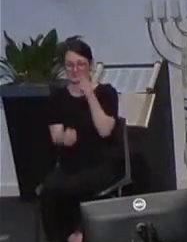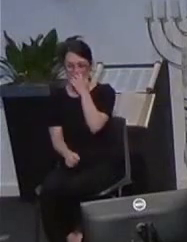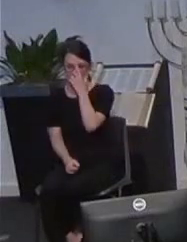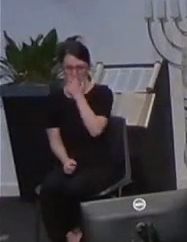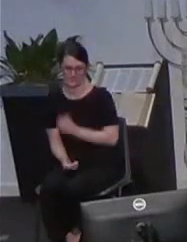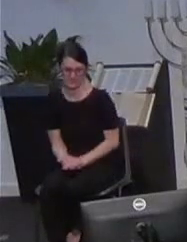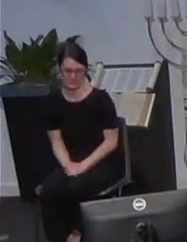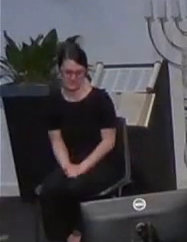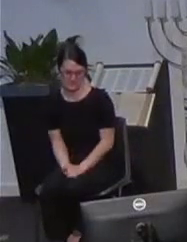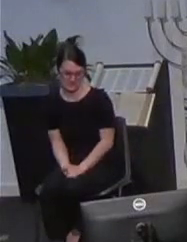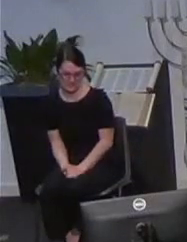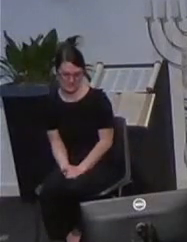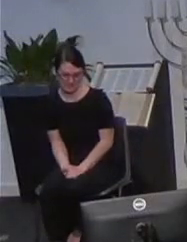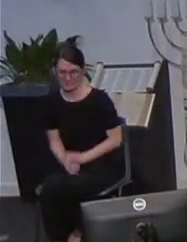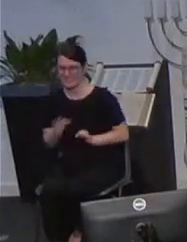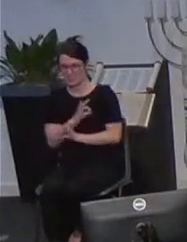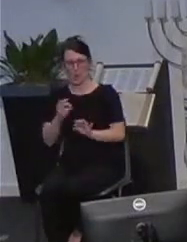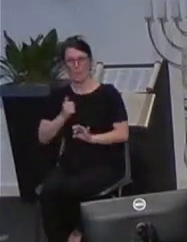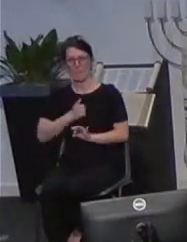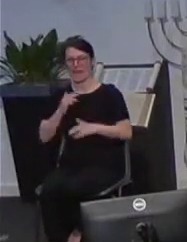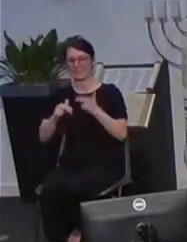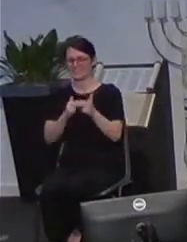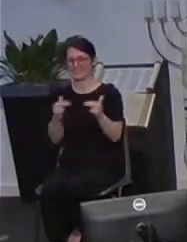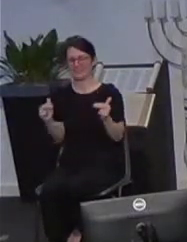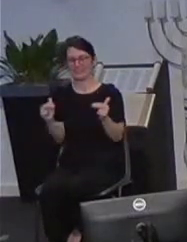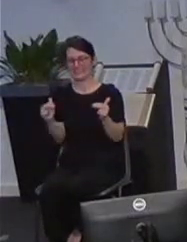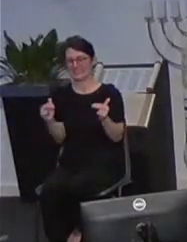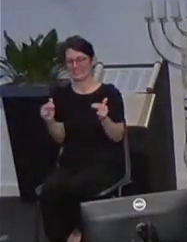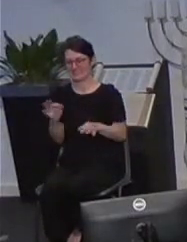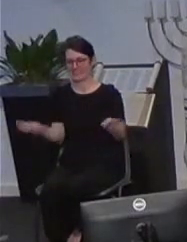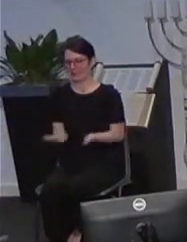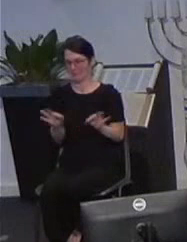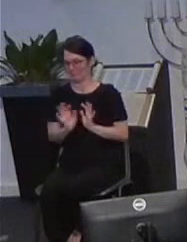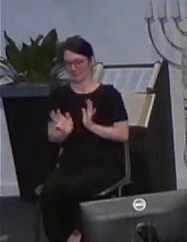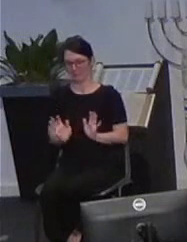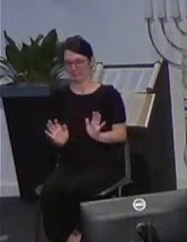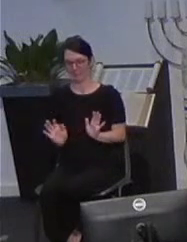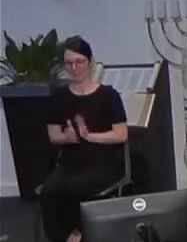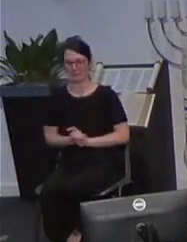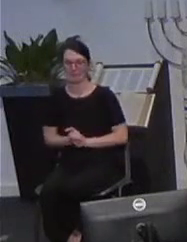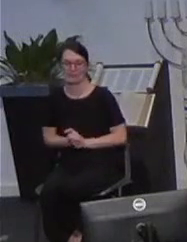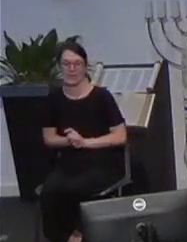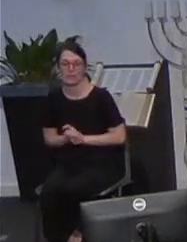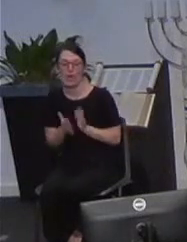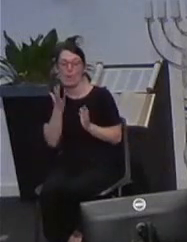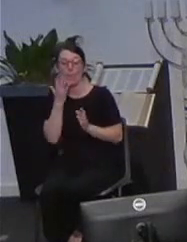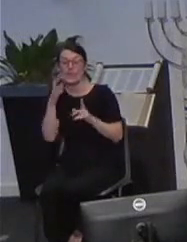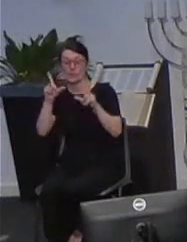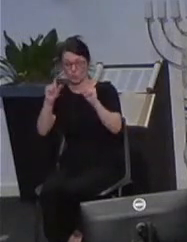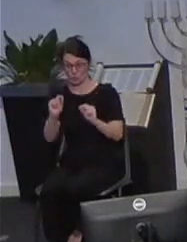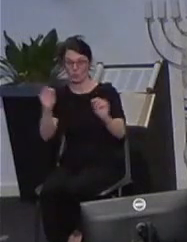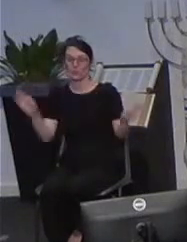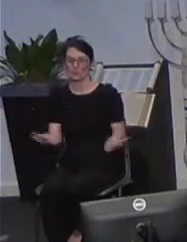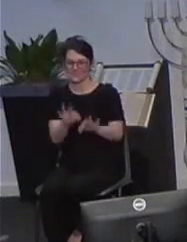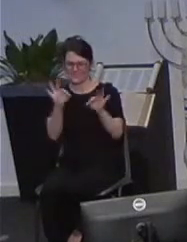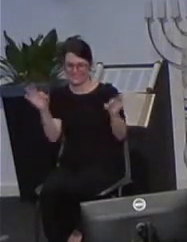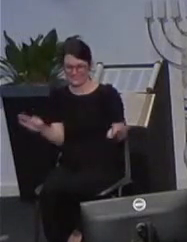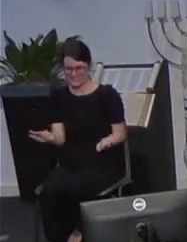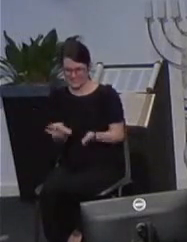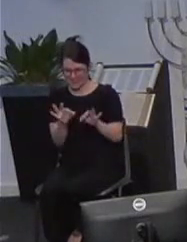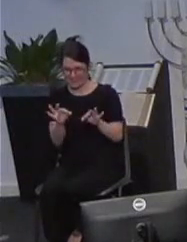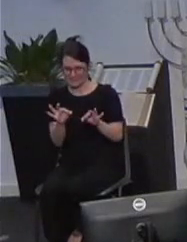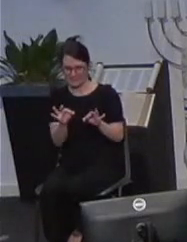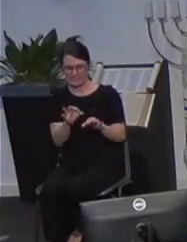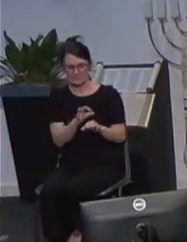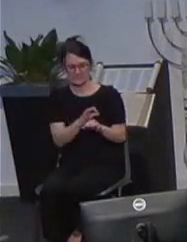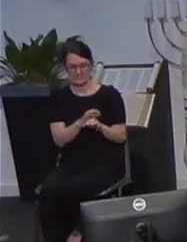have the gifts. And one of the frustrating things about when you're gardening is it's not quite as bad in